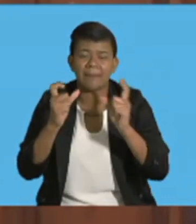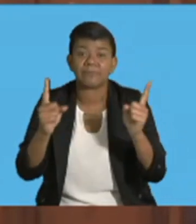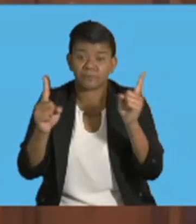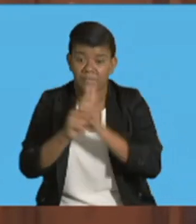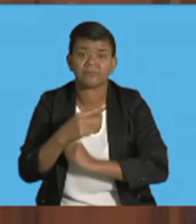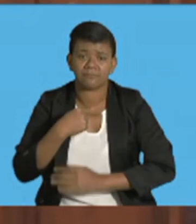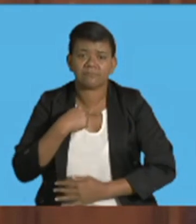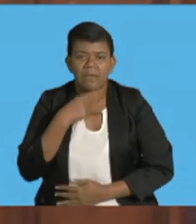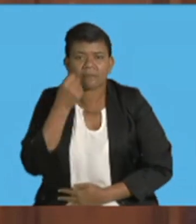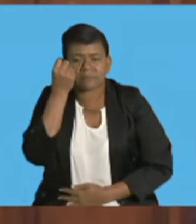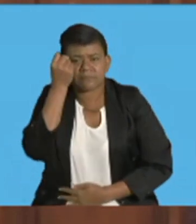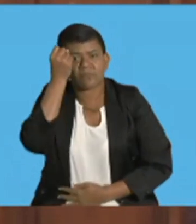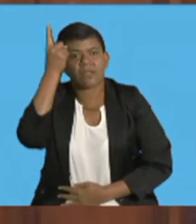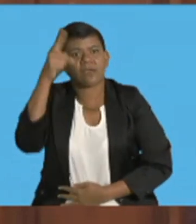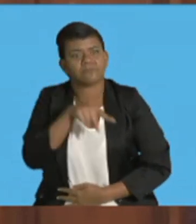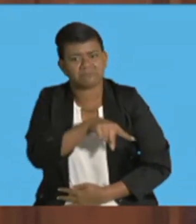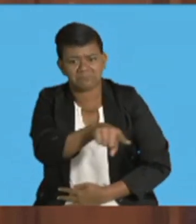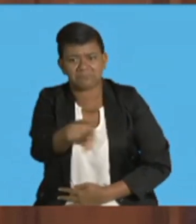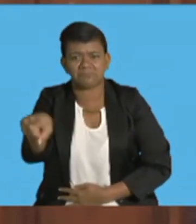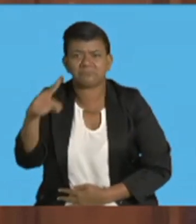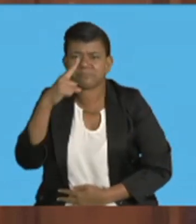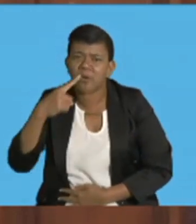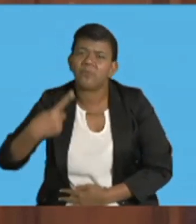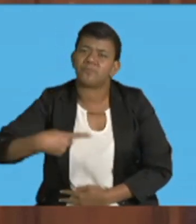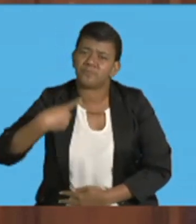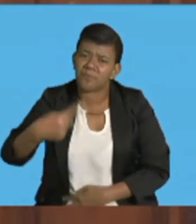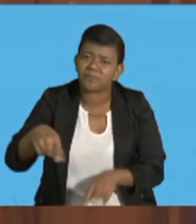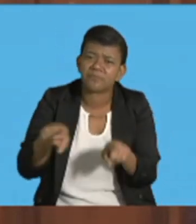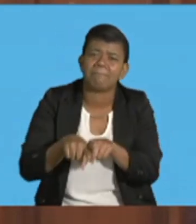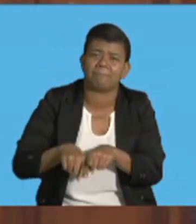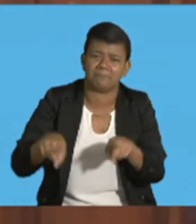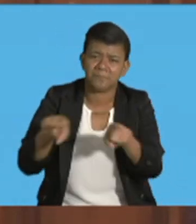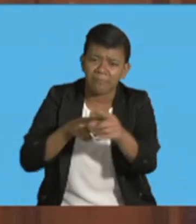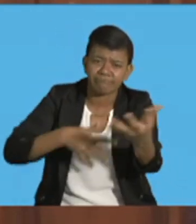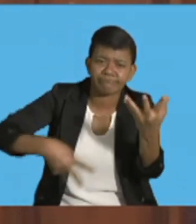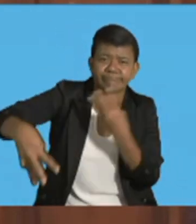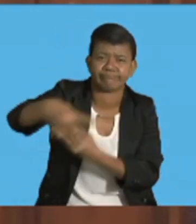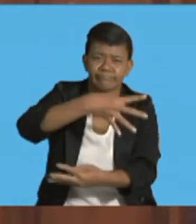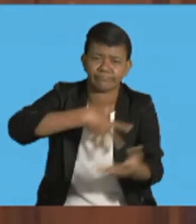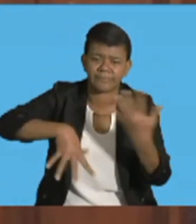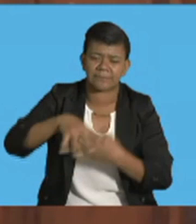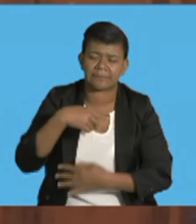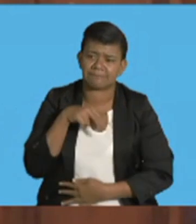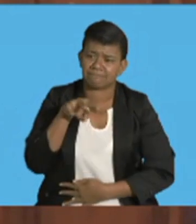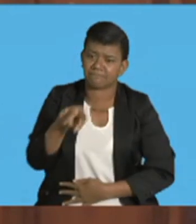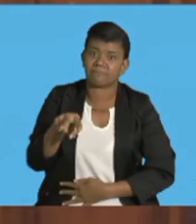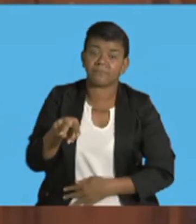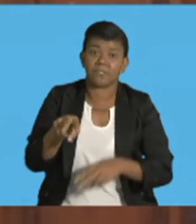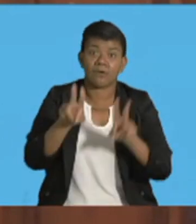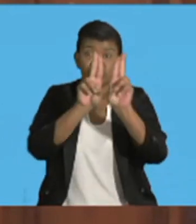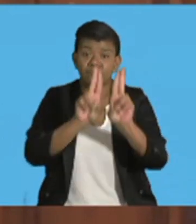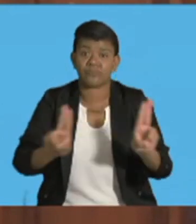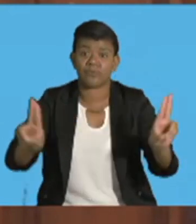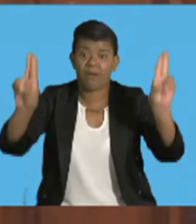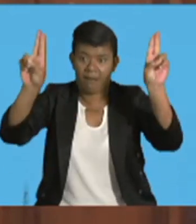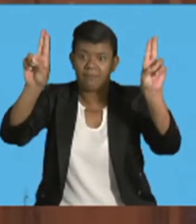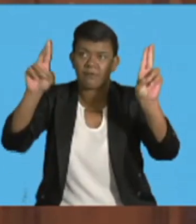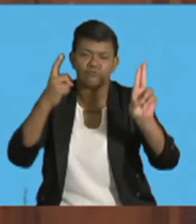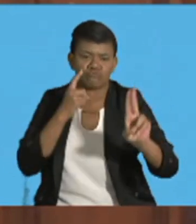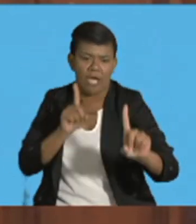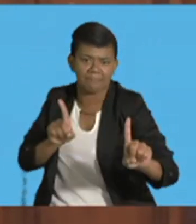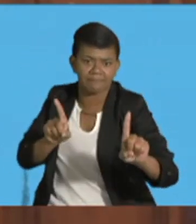the battle of our lives. It is the reason for my visit to the Pacific region. Here in